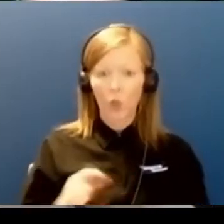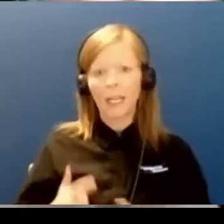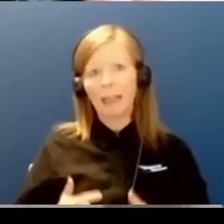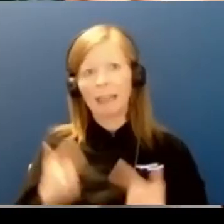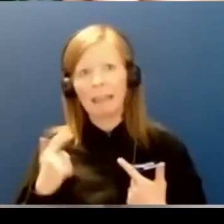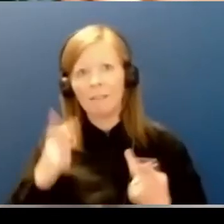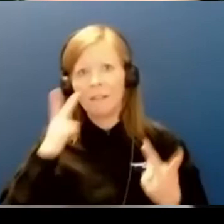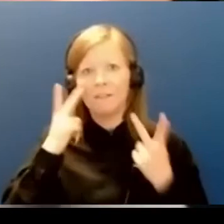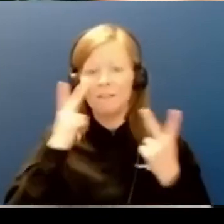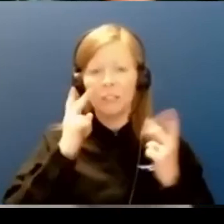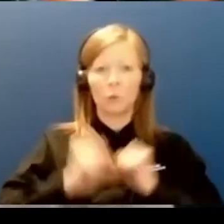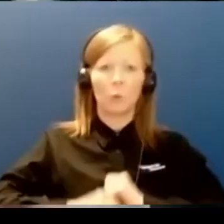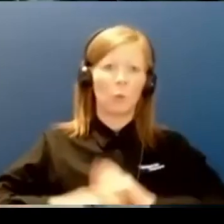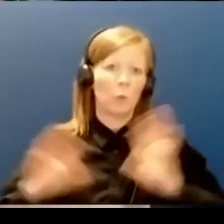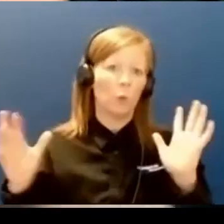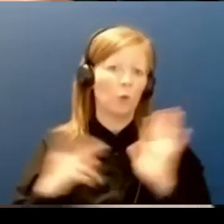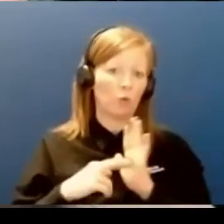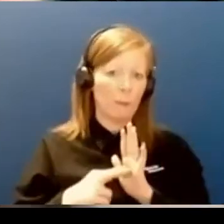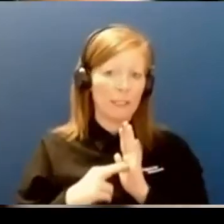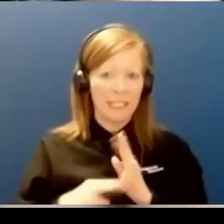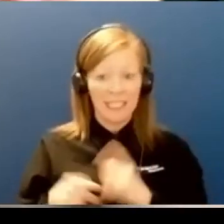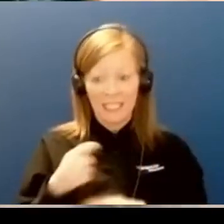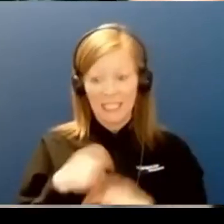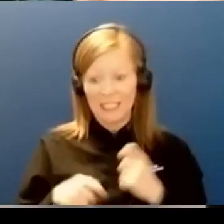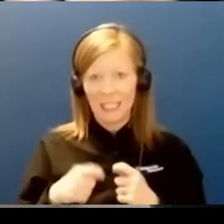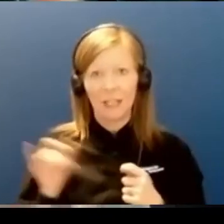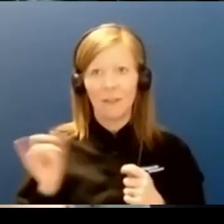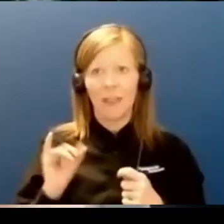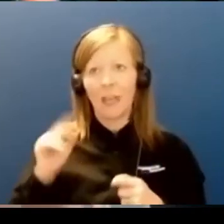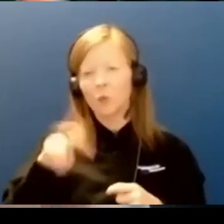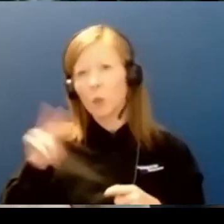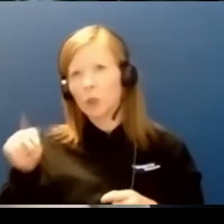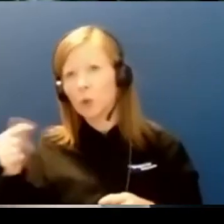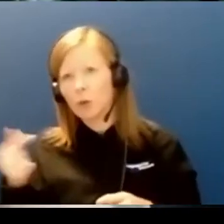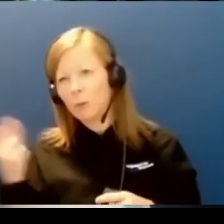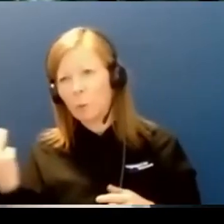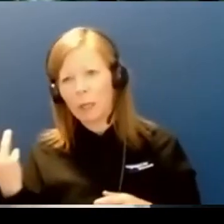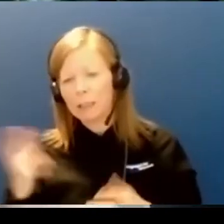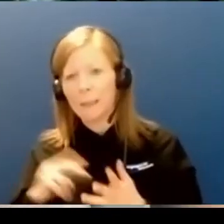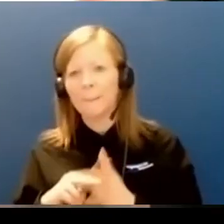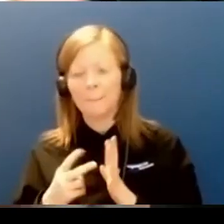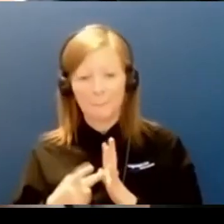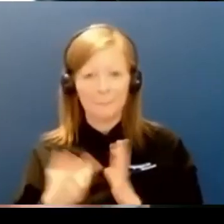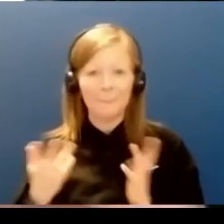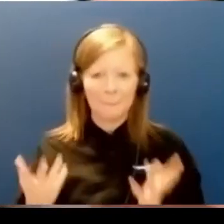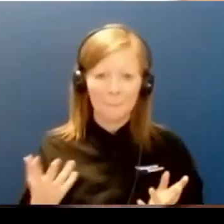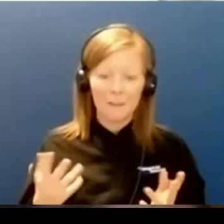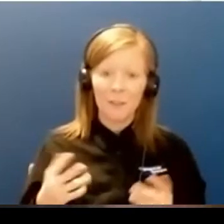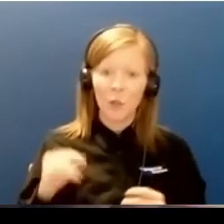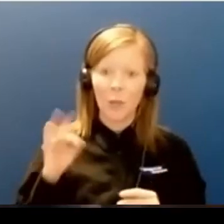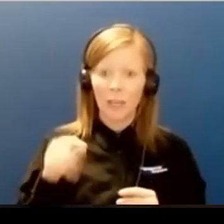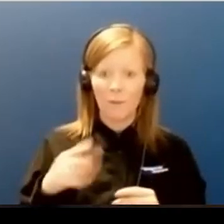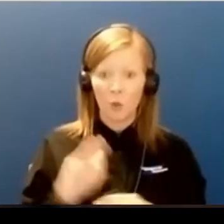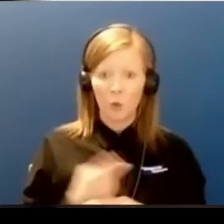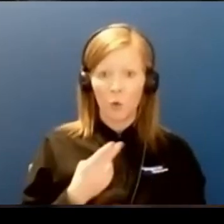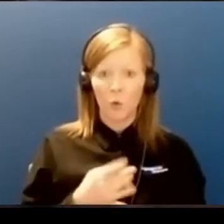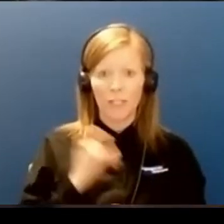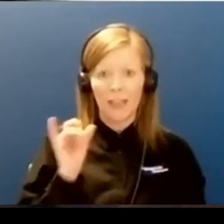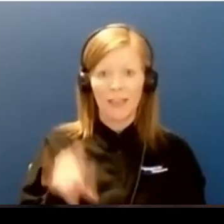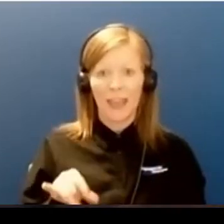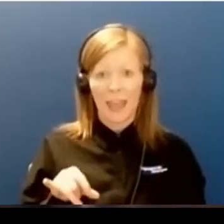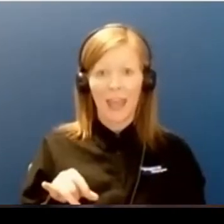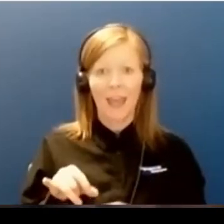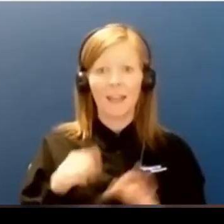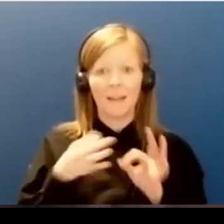as scientific as what 22 grams equates to. So if you use this